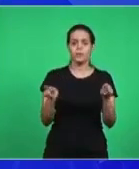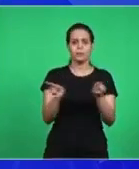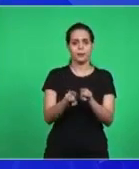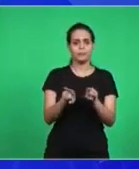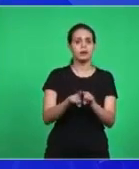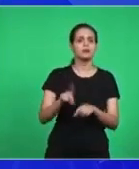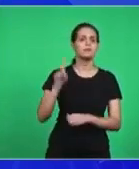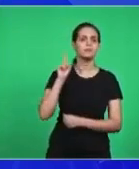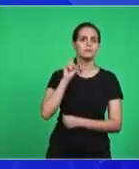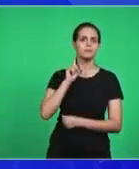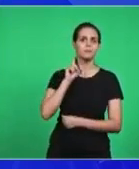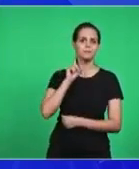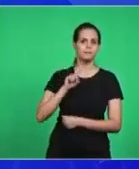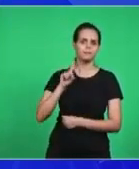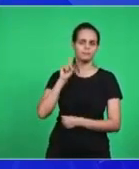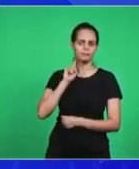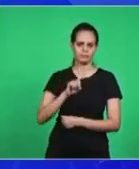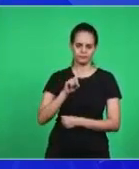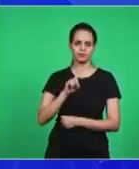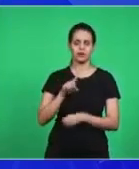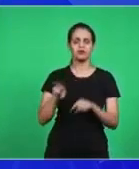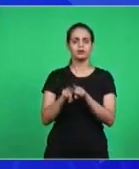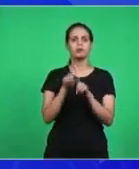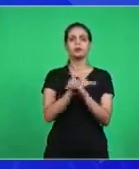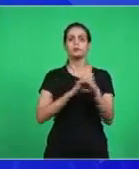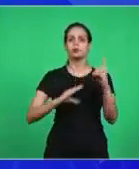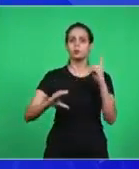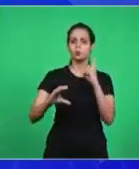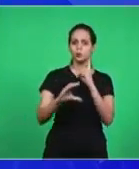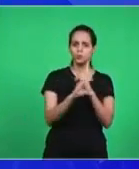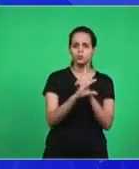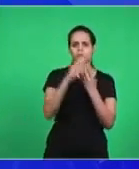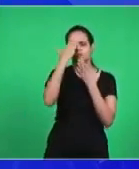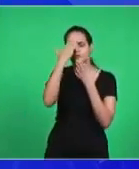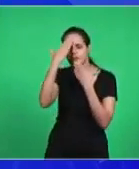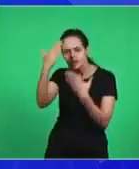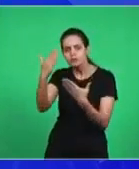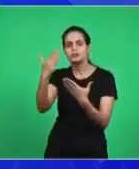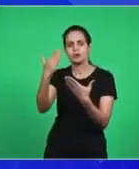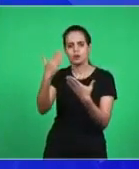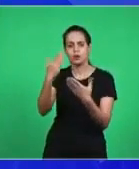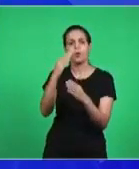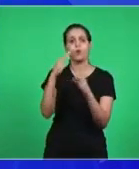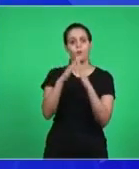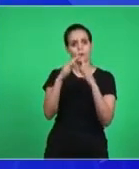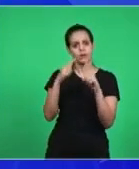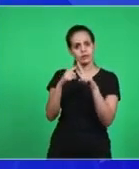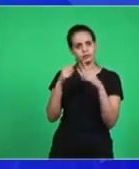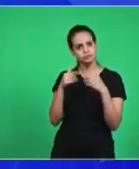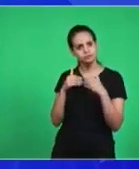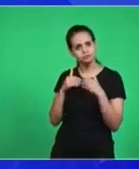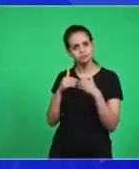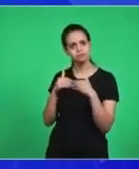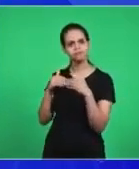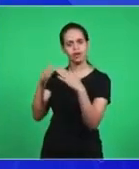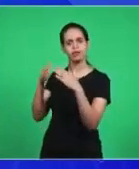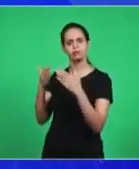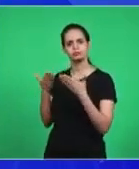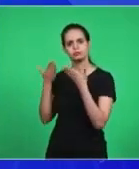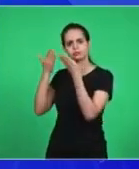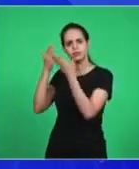from the families and Bolivar in Minas Gerais, and a service of glorification for the 10 years of the consecration of the church Maranatha of the Recreio